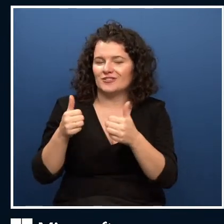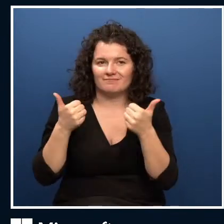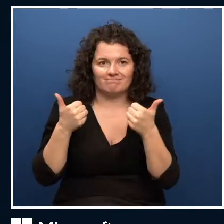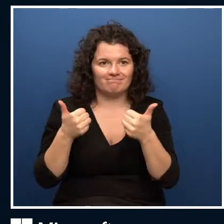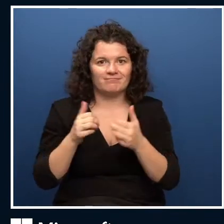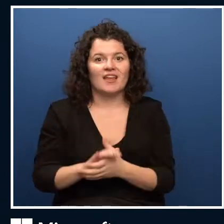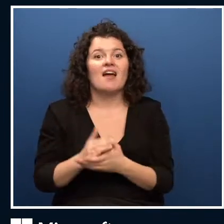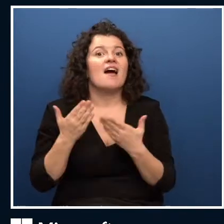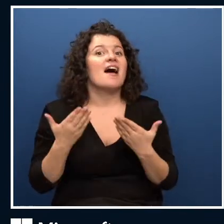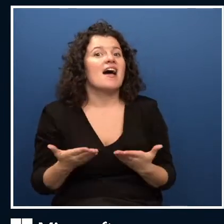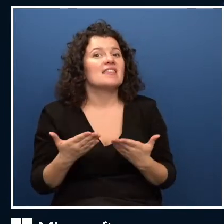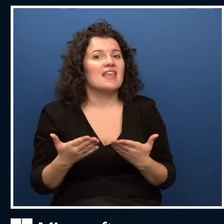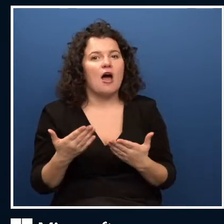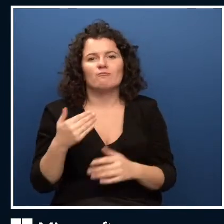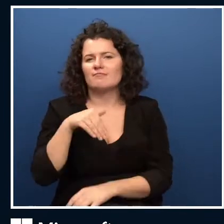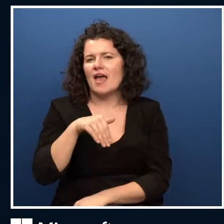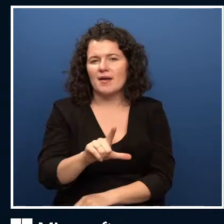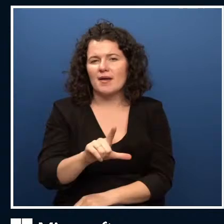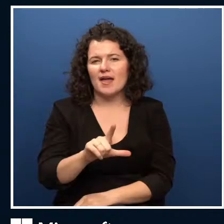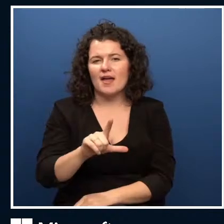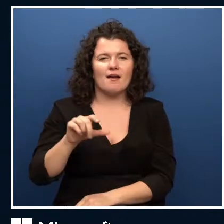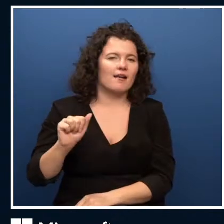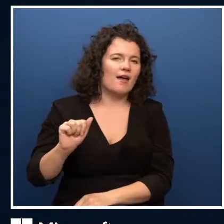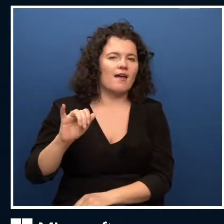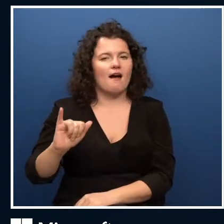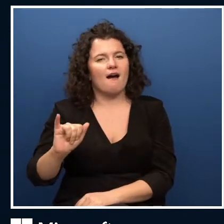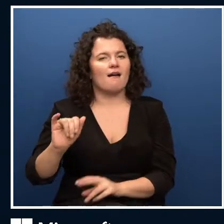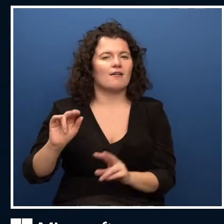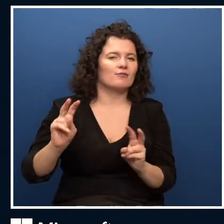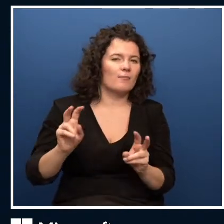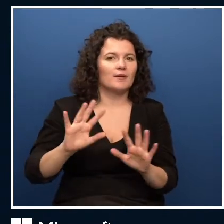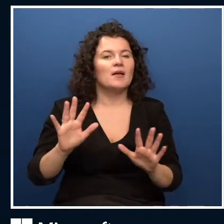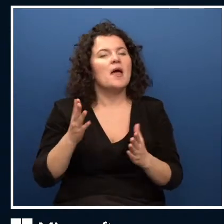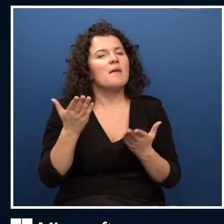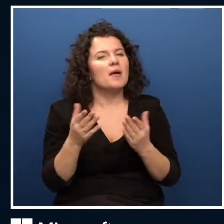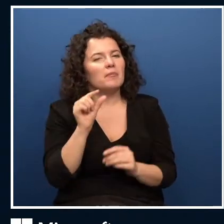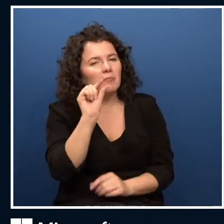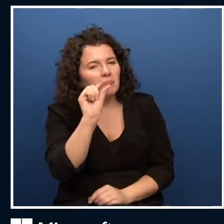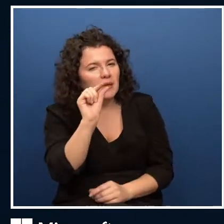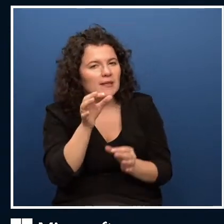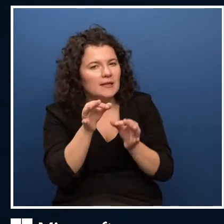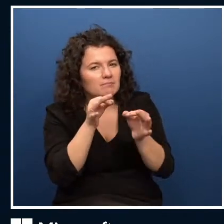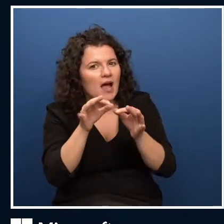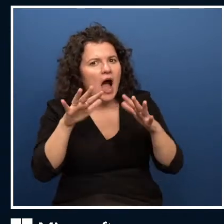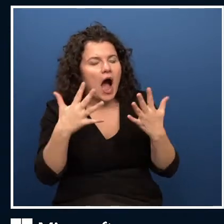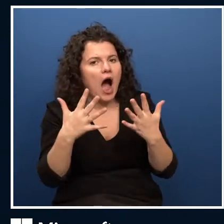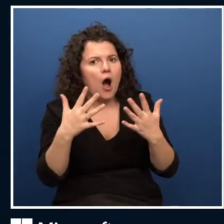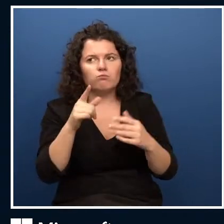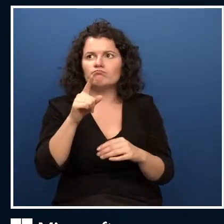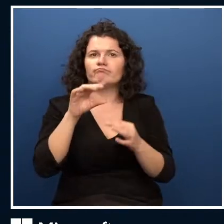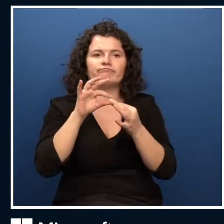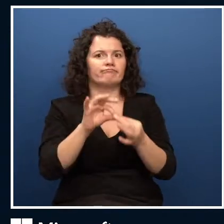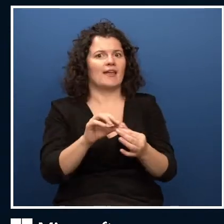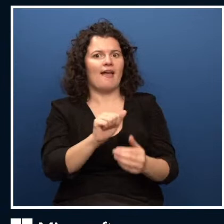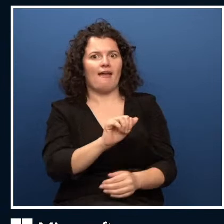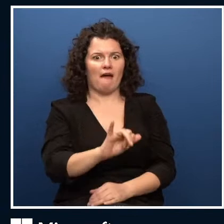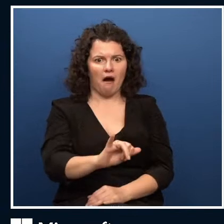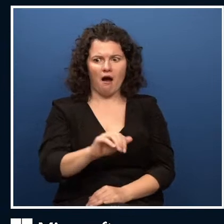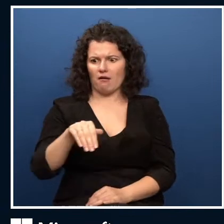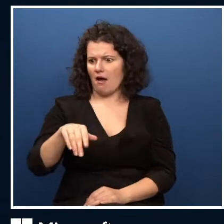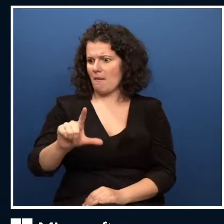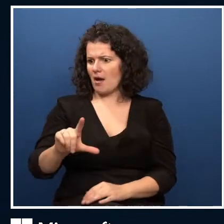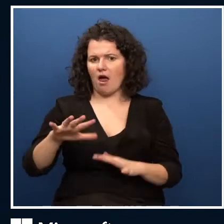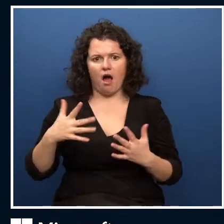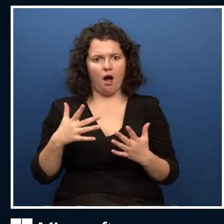and ML, I'd love to hear a little bit from you folks about how you got started with AI and ML in the first place. What was your path? How